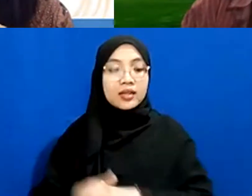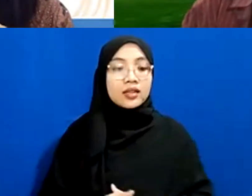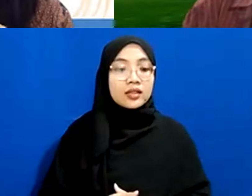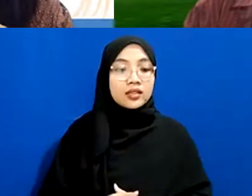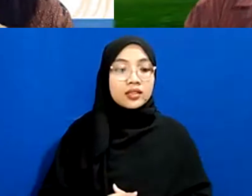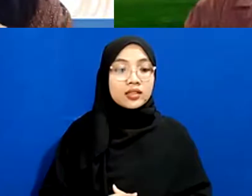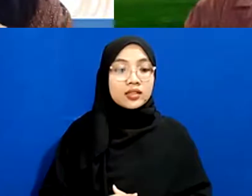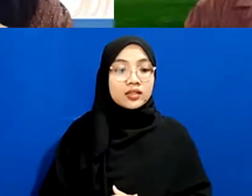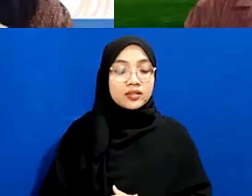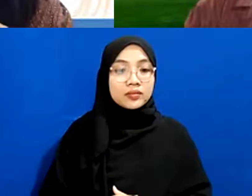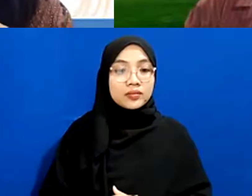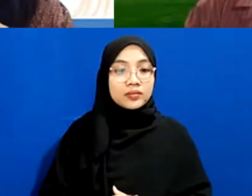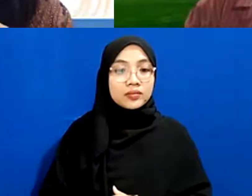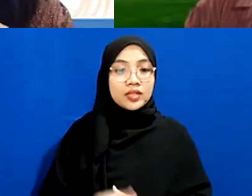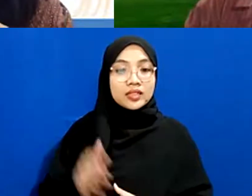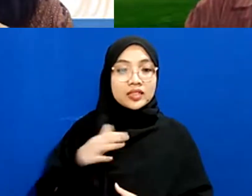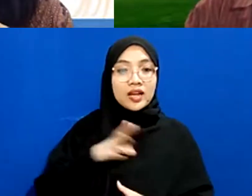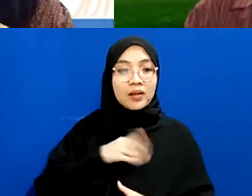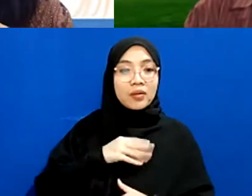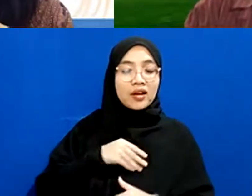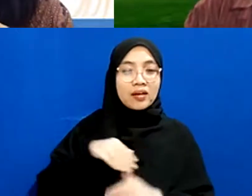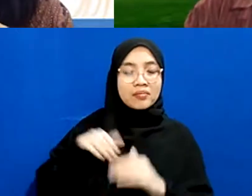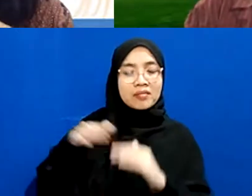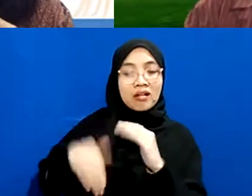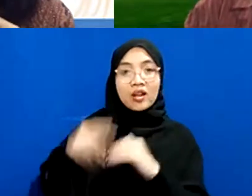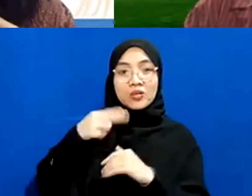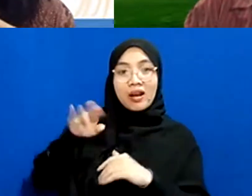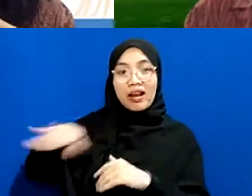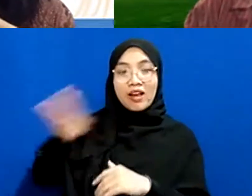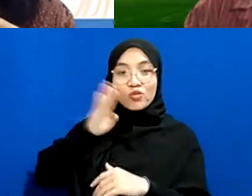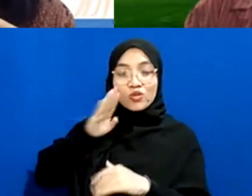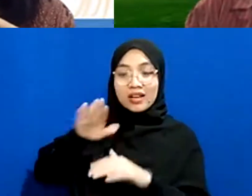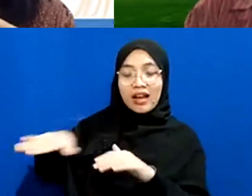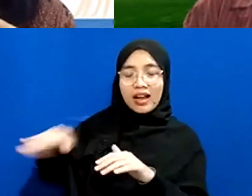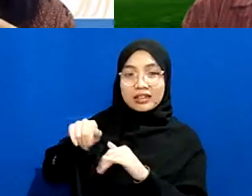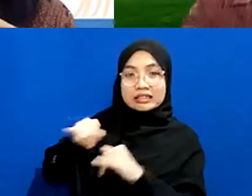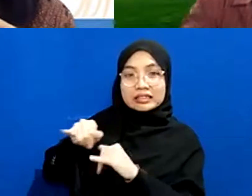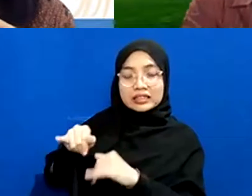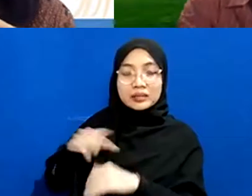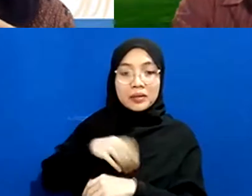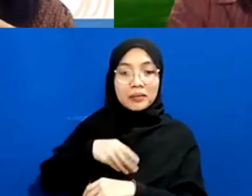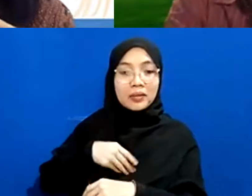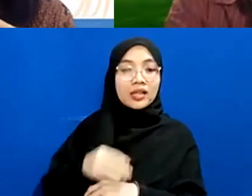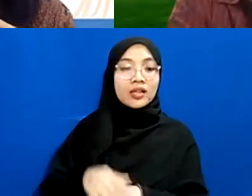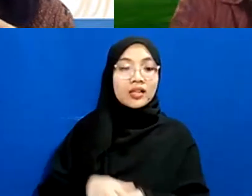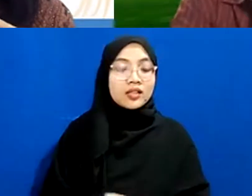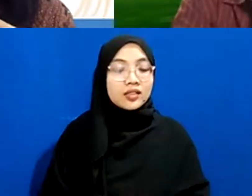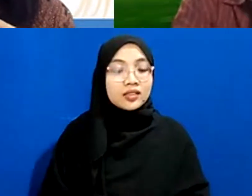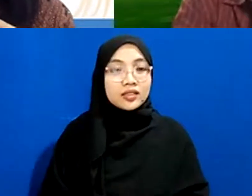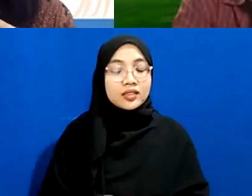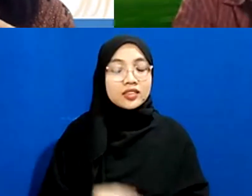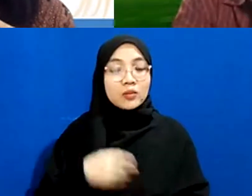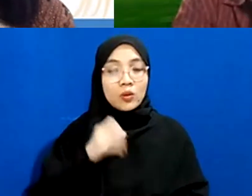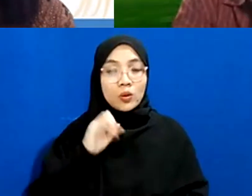underestimate for young children that mentioned by Professor David before. Because the